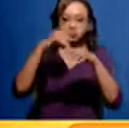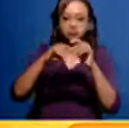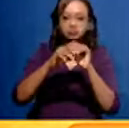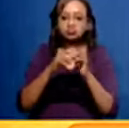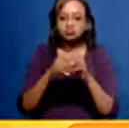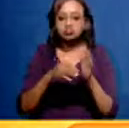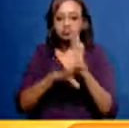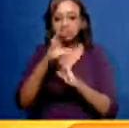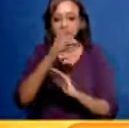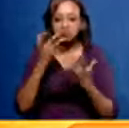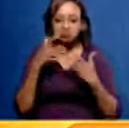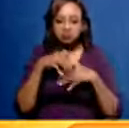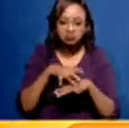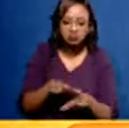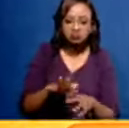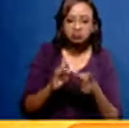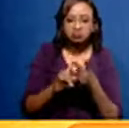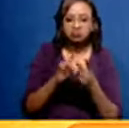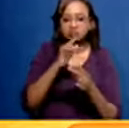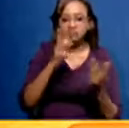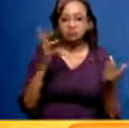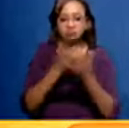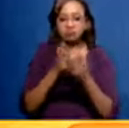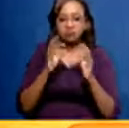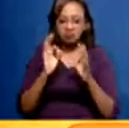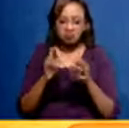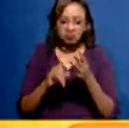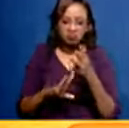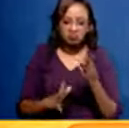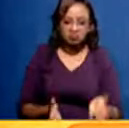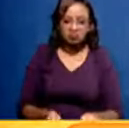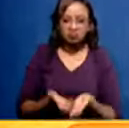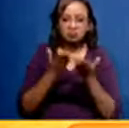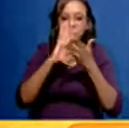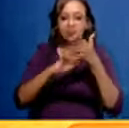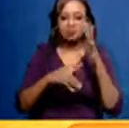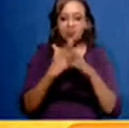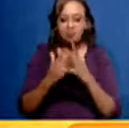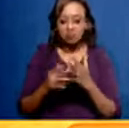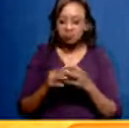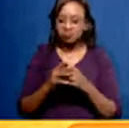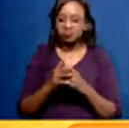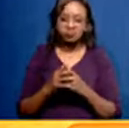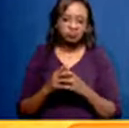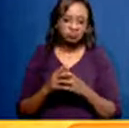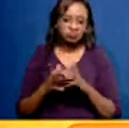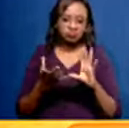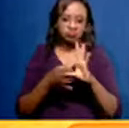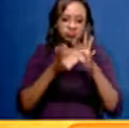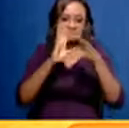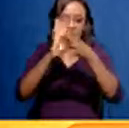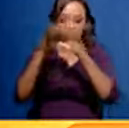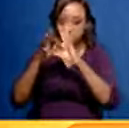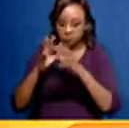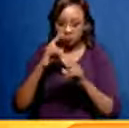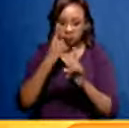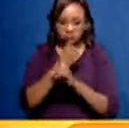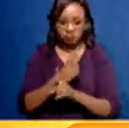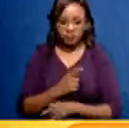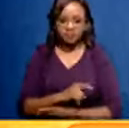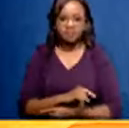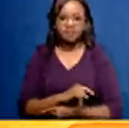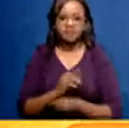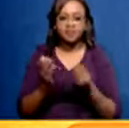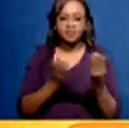mainstreaming, about becoming fit for purpose, building alumni networks, building sort of connection, transmission built with the business